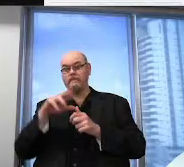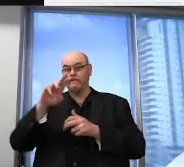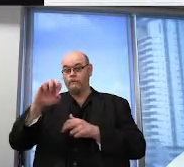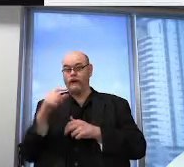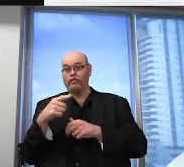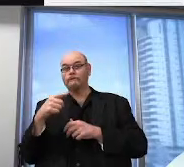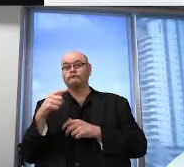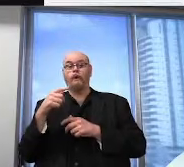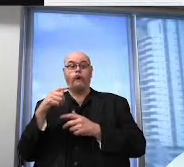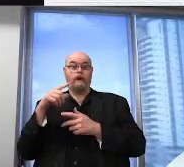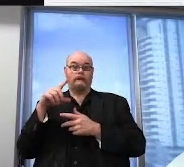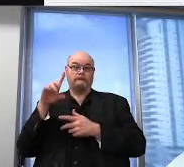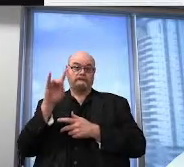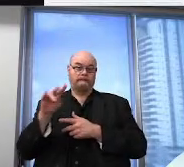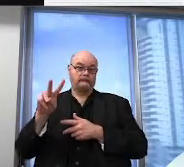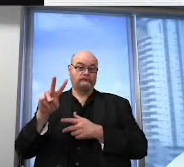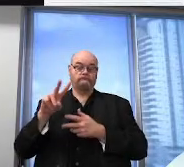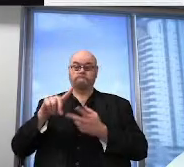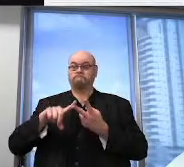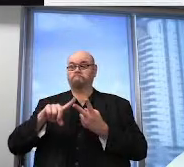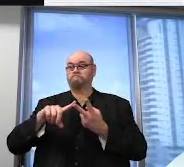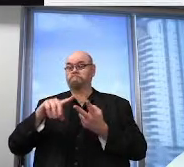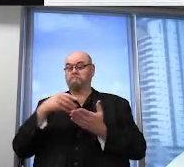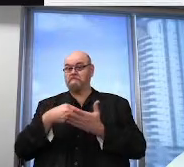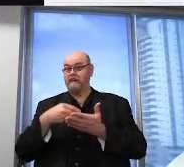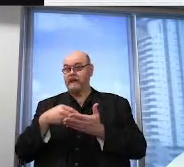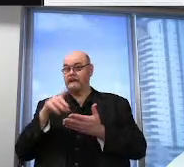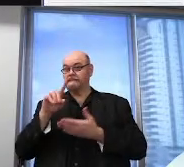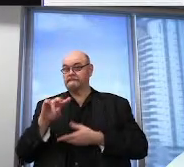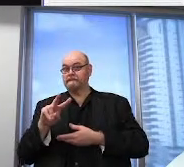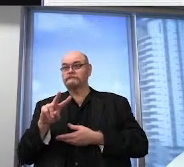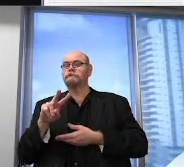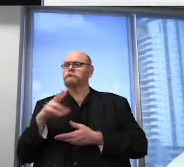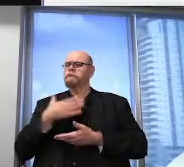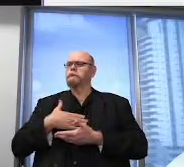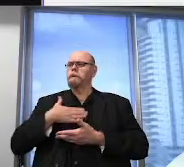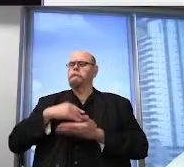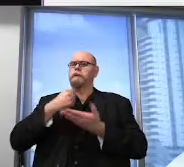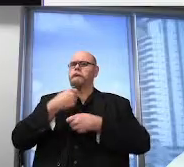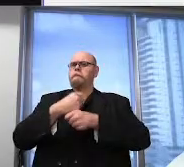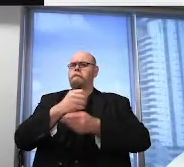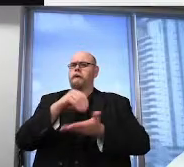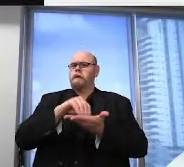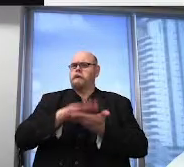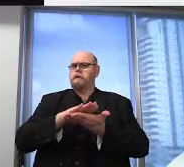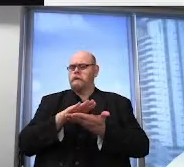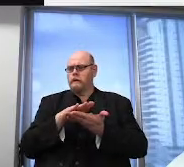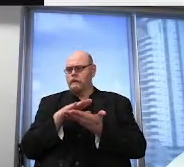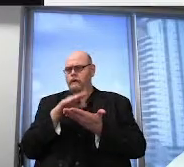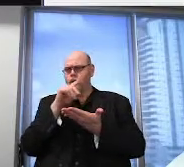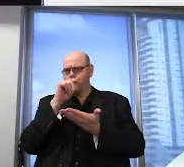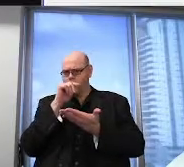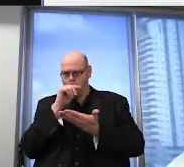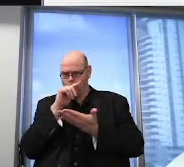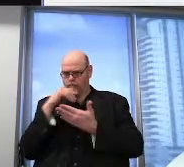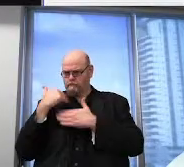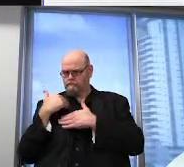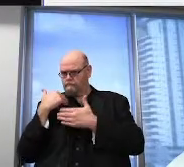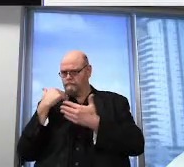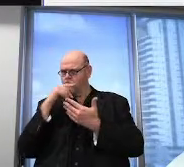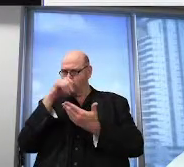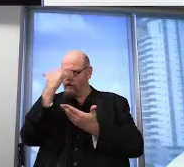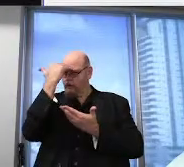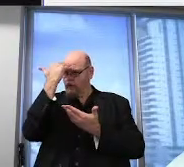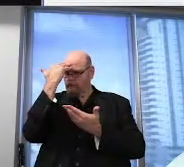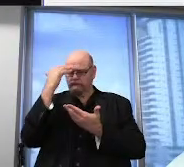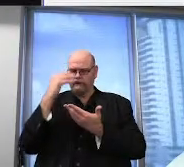our regulatory division, our finance division. Well, would you make a note, please, Council, to see if we can find out